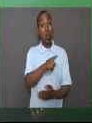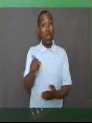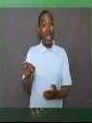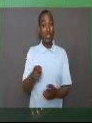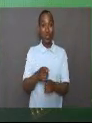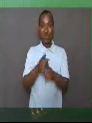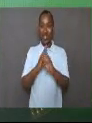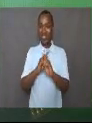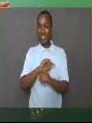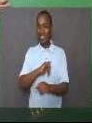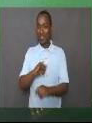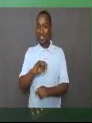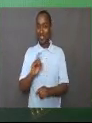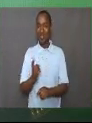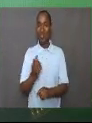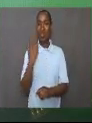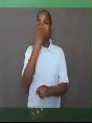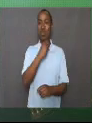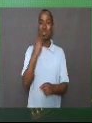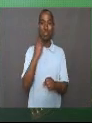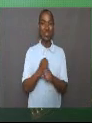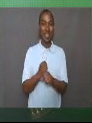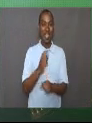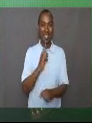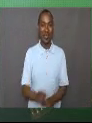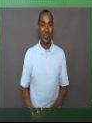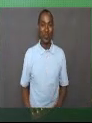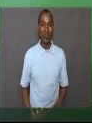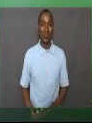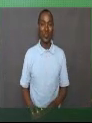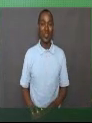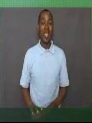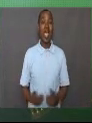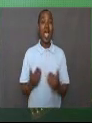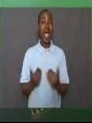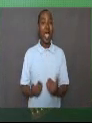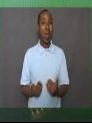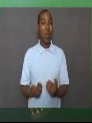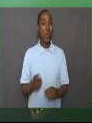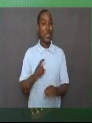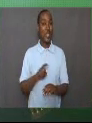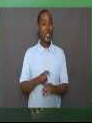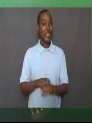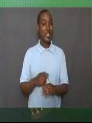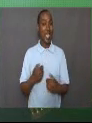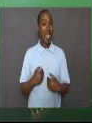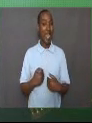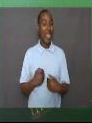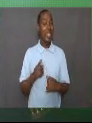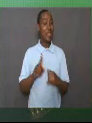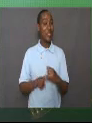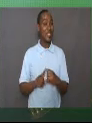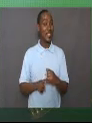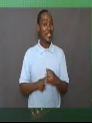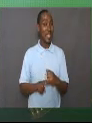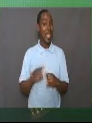all correctly, great work. We have time for one last